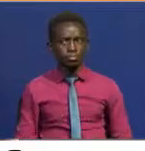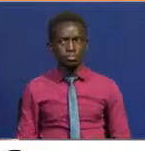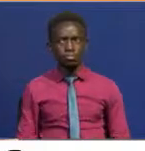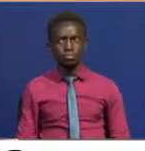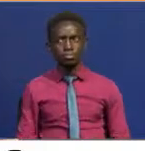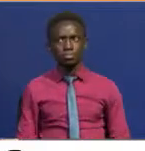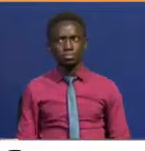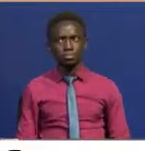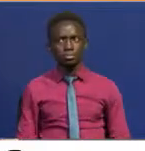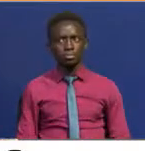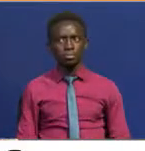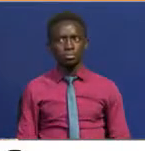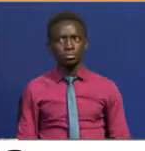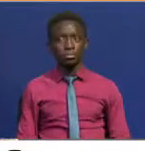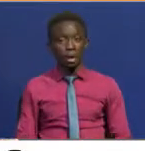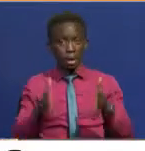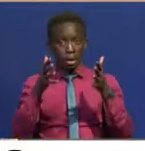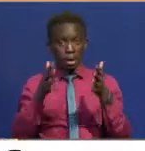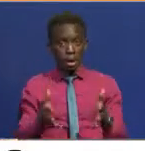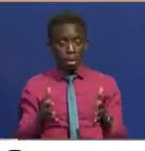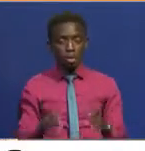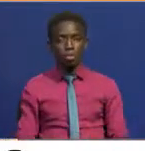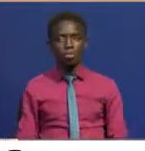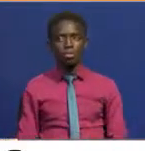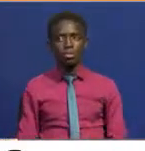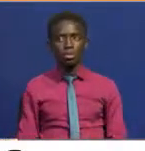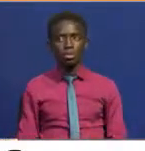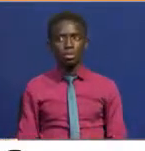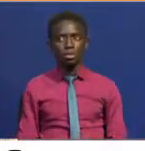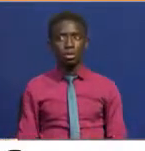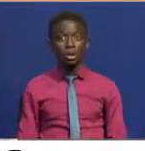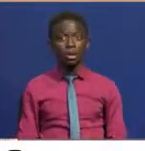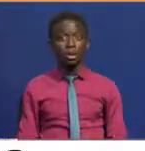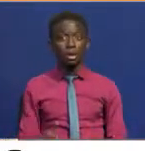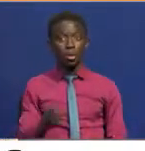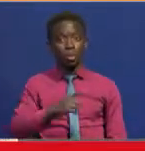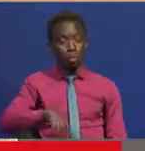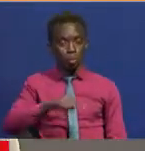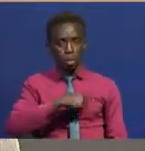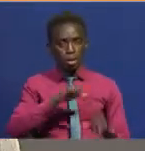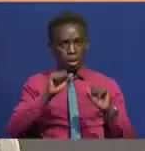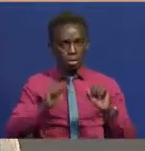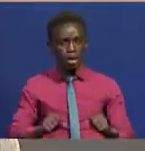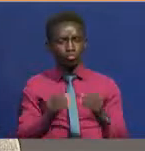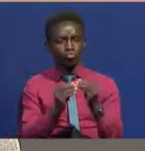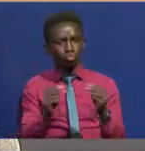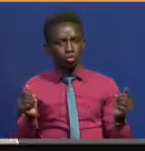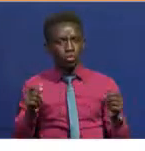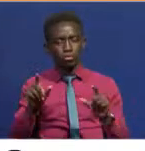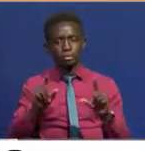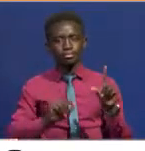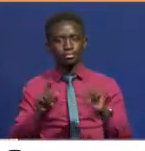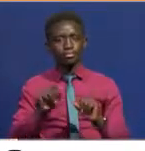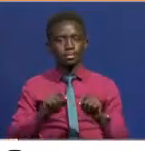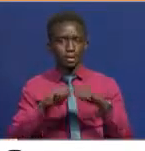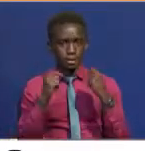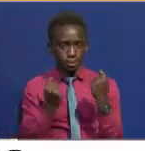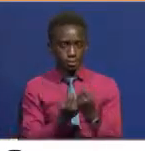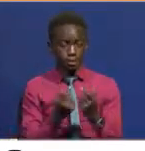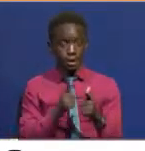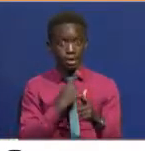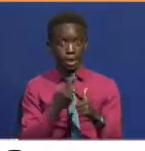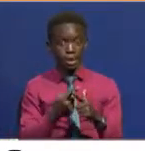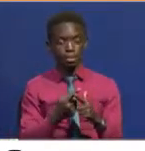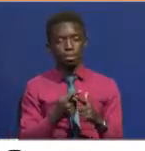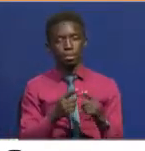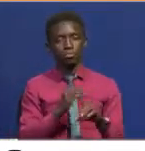when we go to the camp now, we'll be able not to deal with the selected teams. And then from there, at least things like defending become easy,